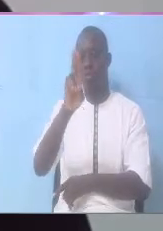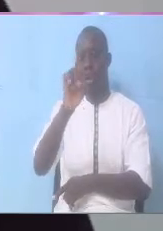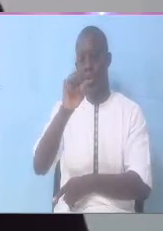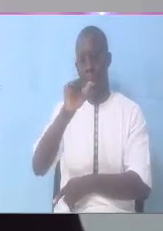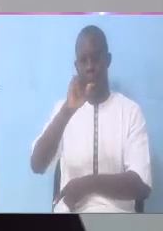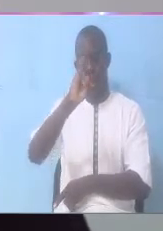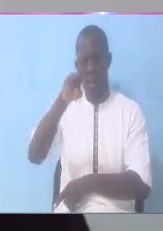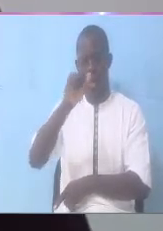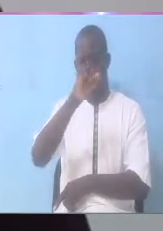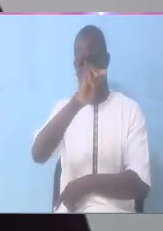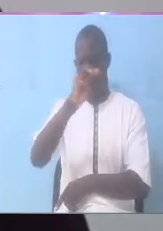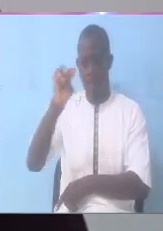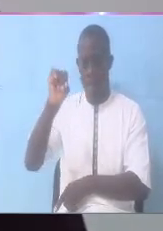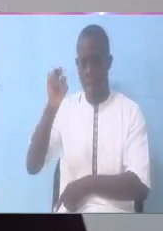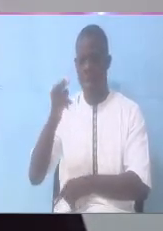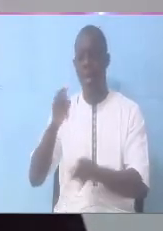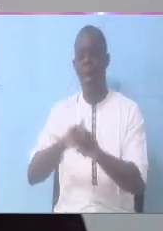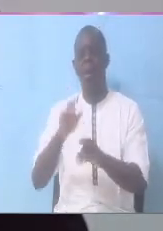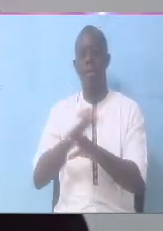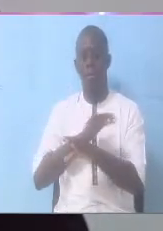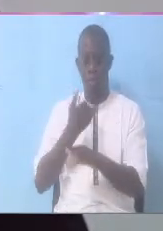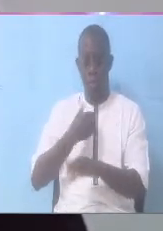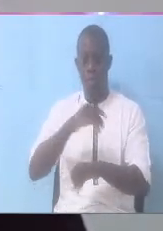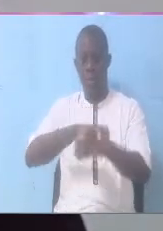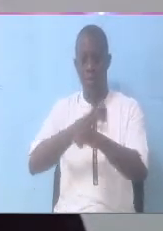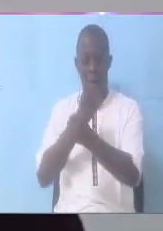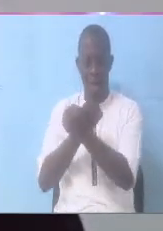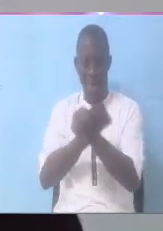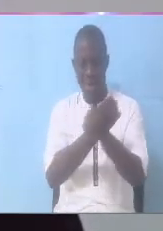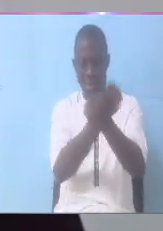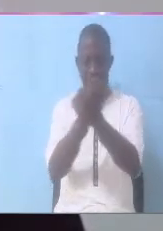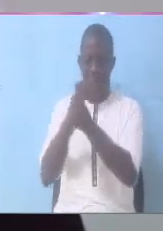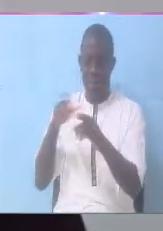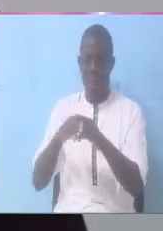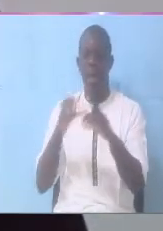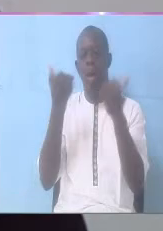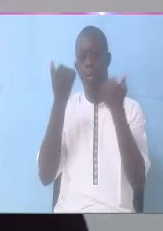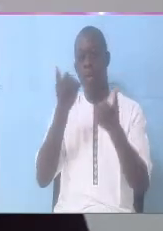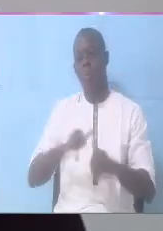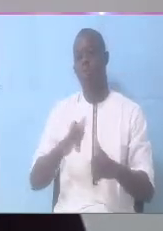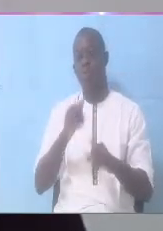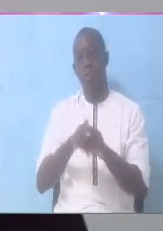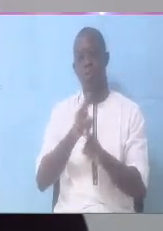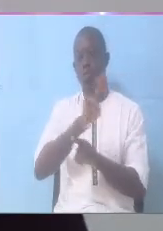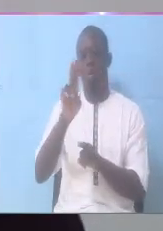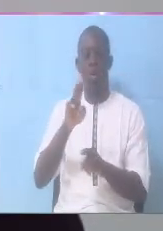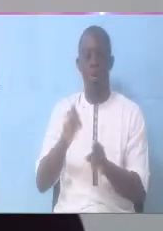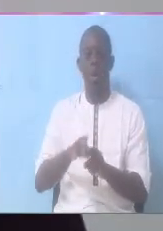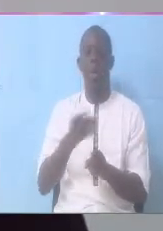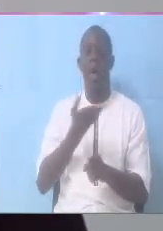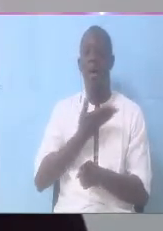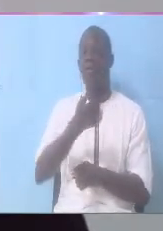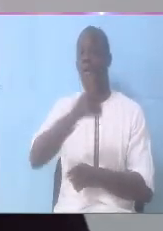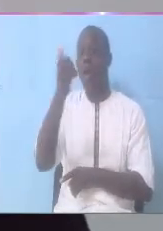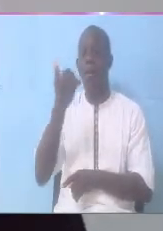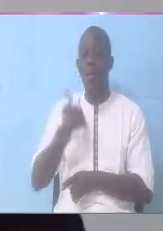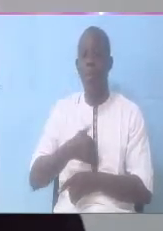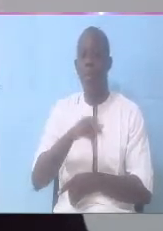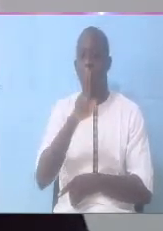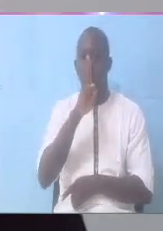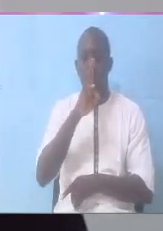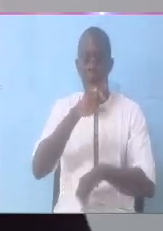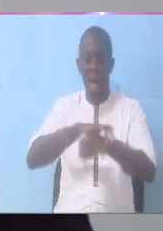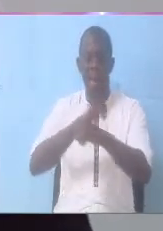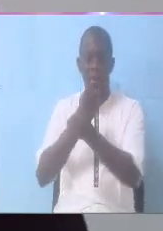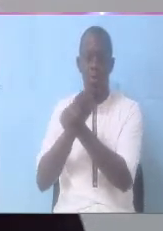town. Yo wala la fana tumbulu fana ni Musa Jammeh temo amantara diari mbake kato tumo molu soto ndameni alonko